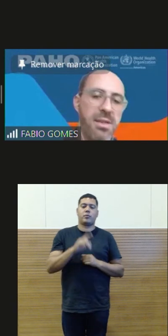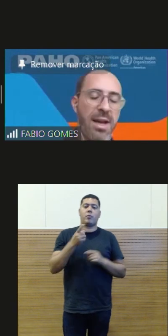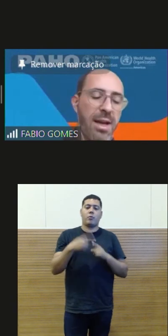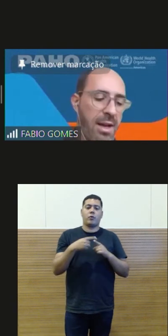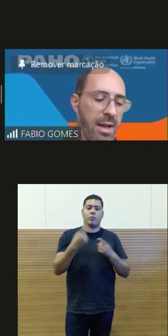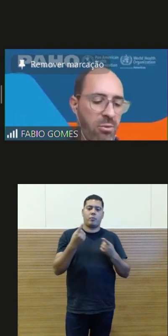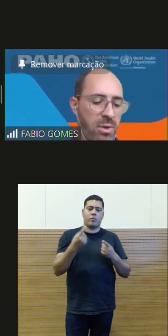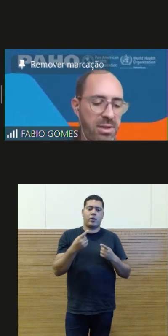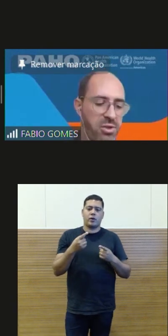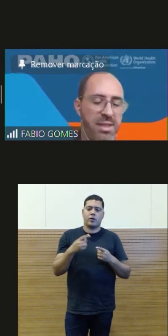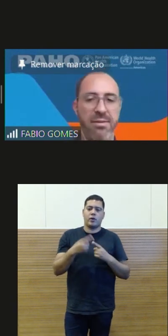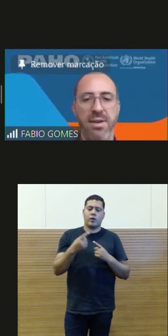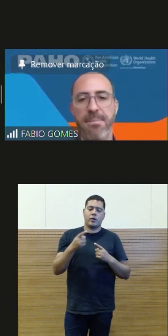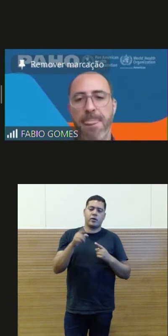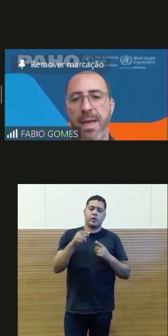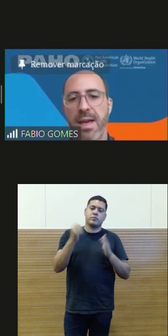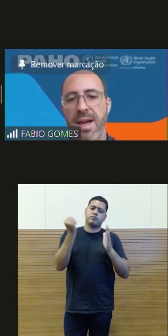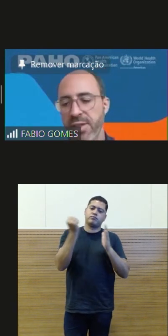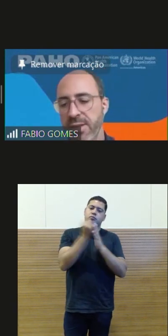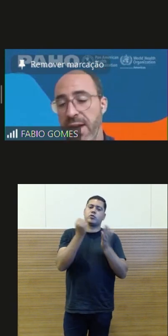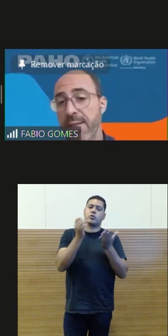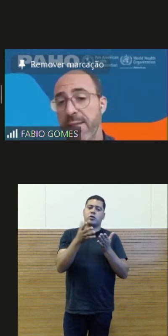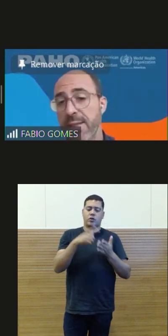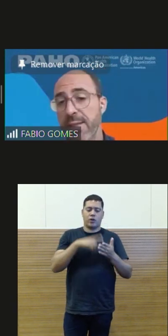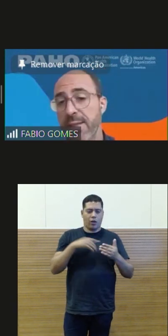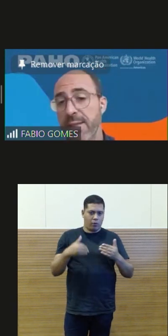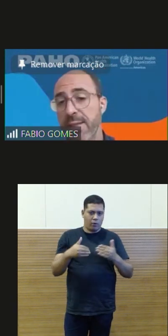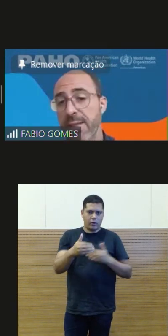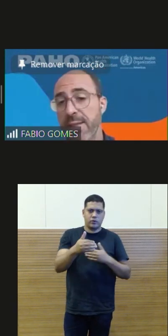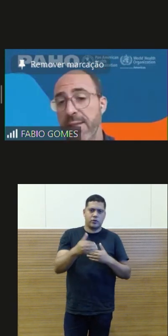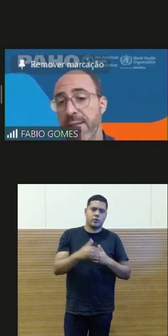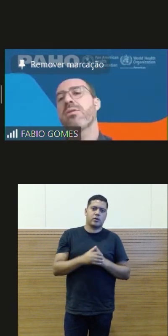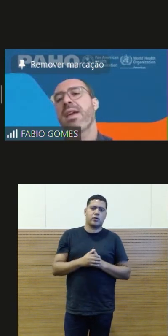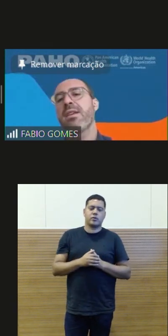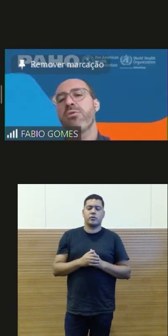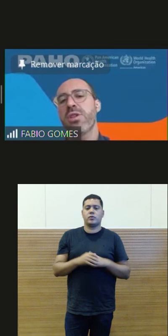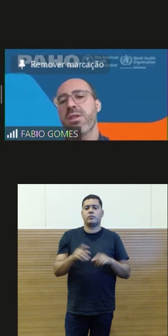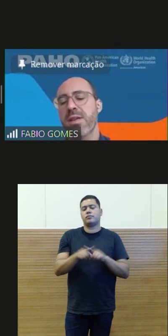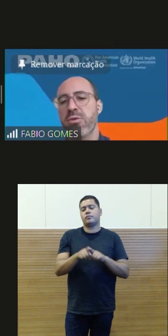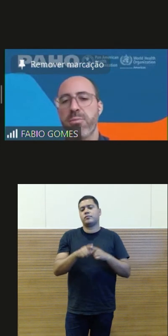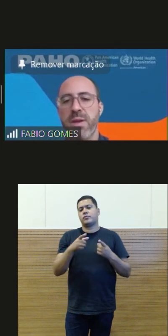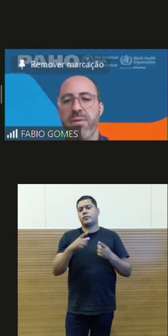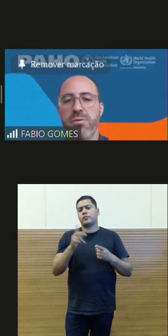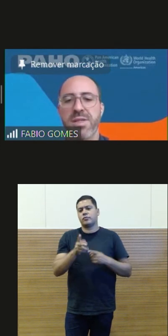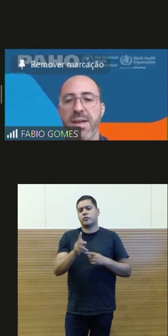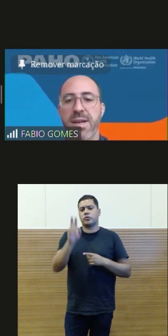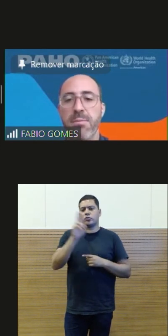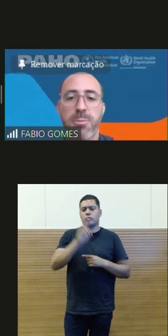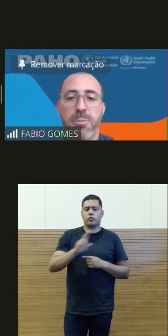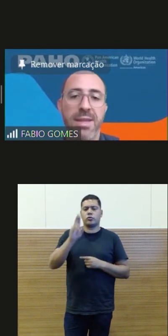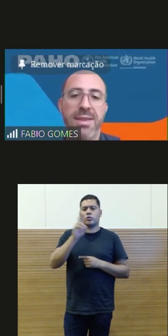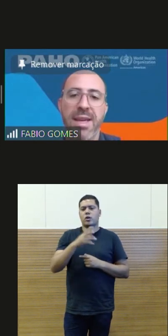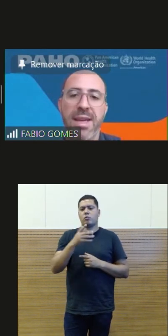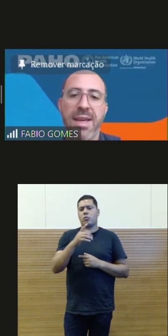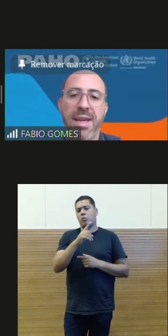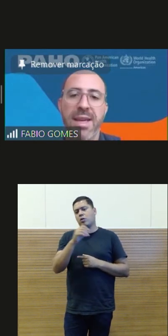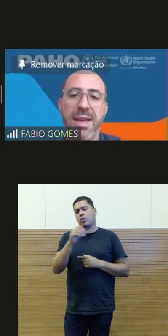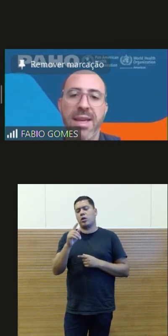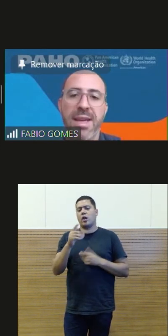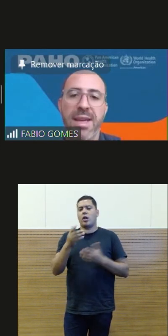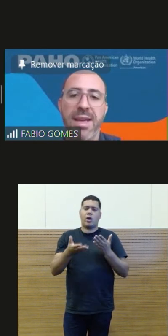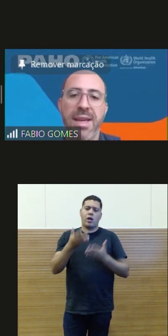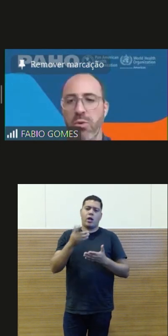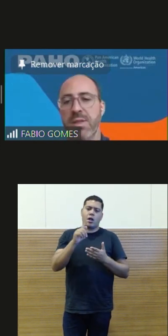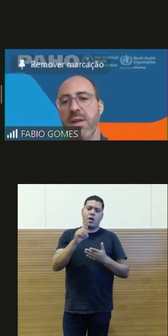not because of the evidence, but the regulation was already advanced, and they continue using